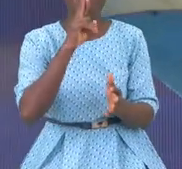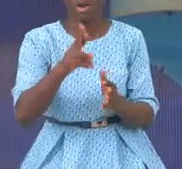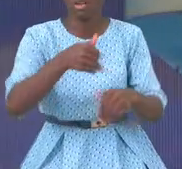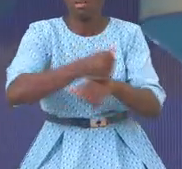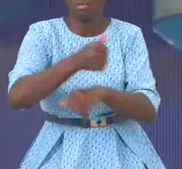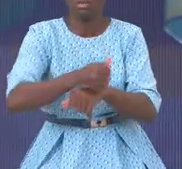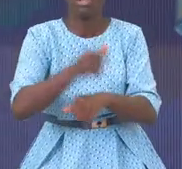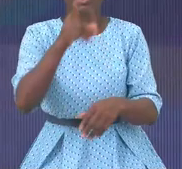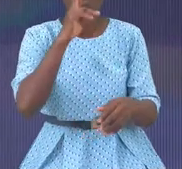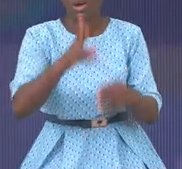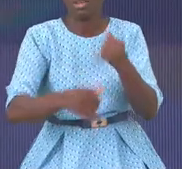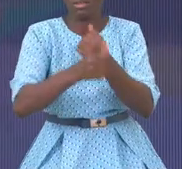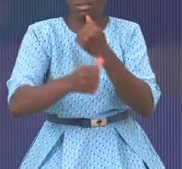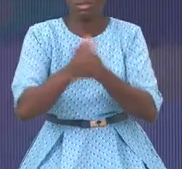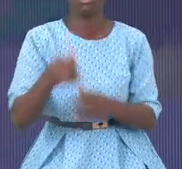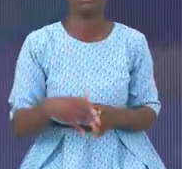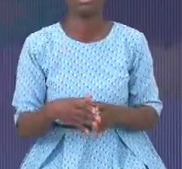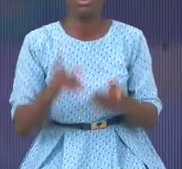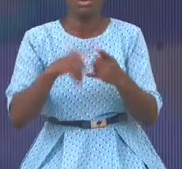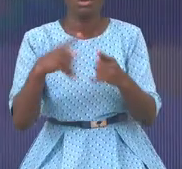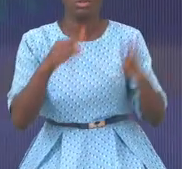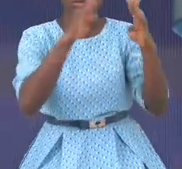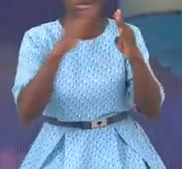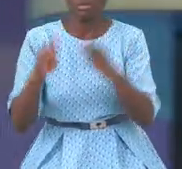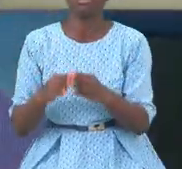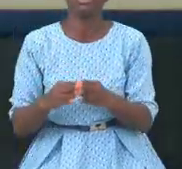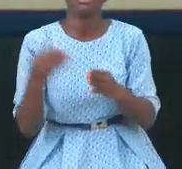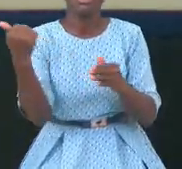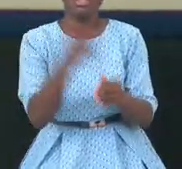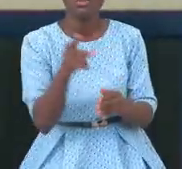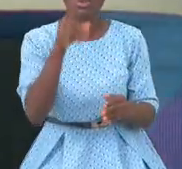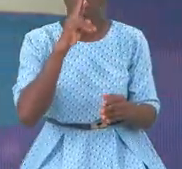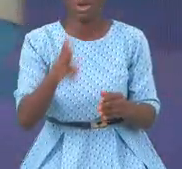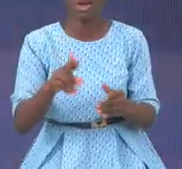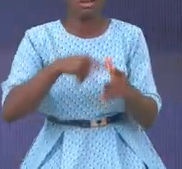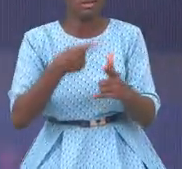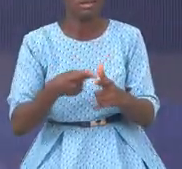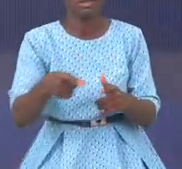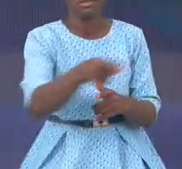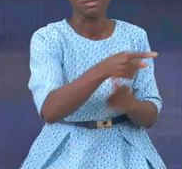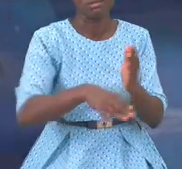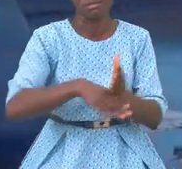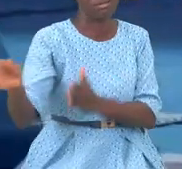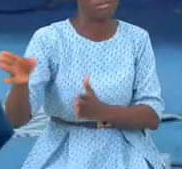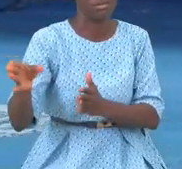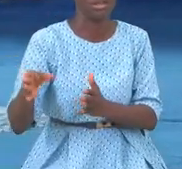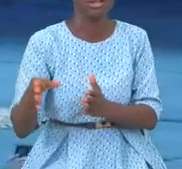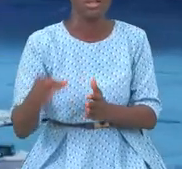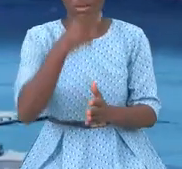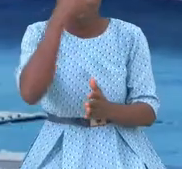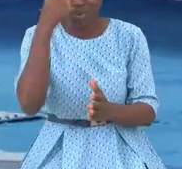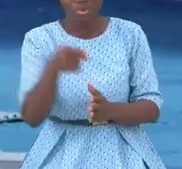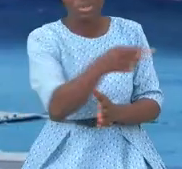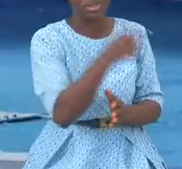beg because, and then they throw you out. Because they feel that you have gone too far. You'll be